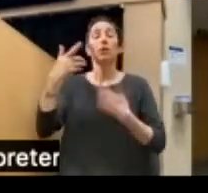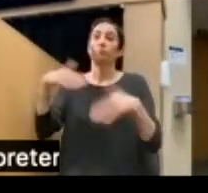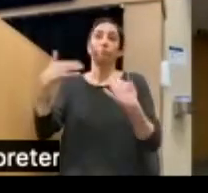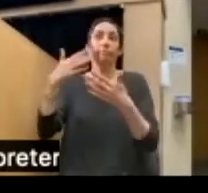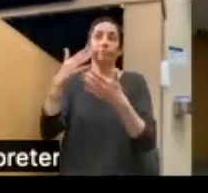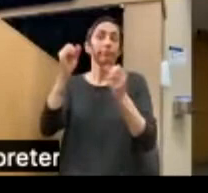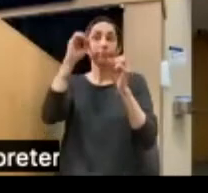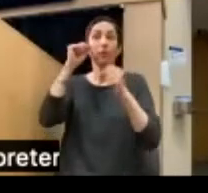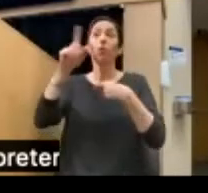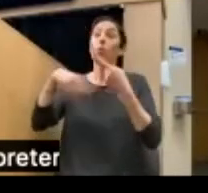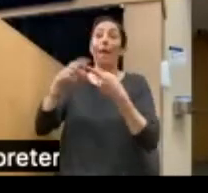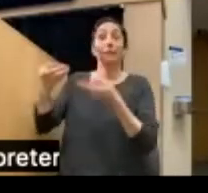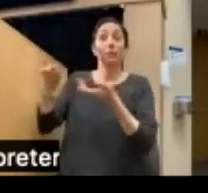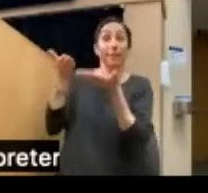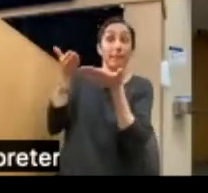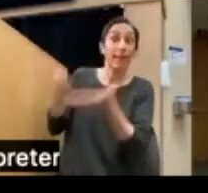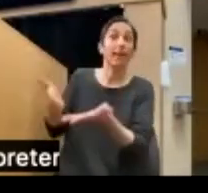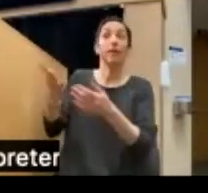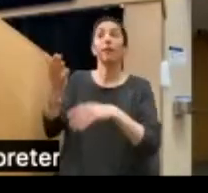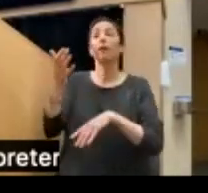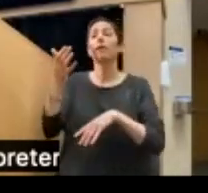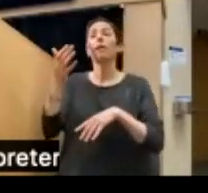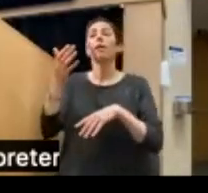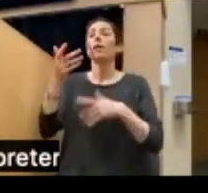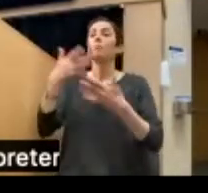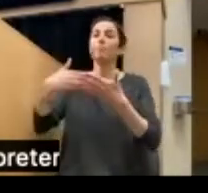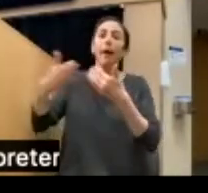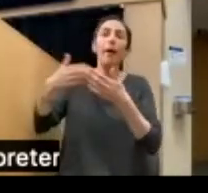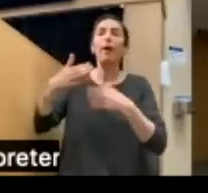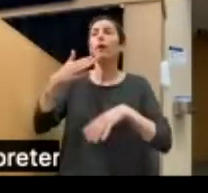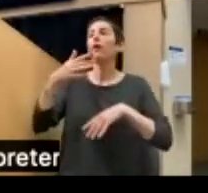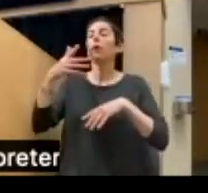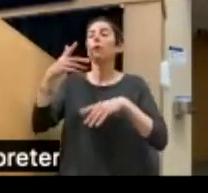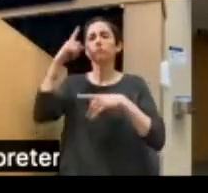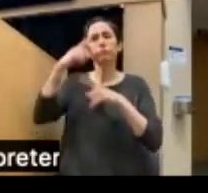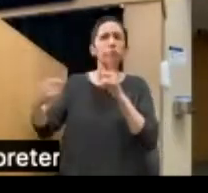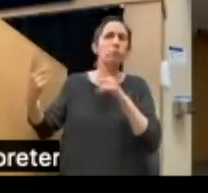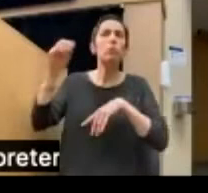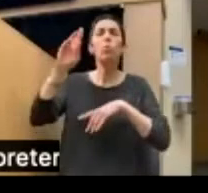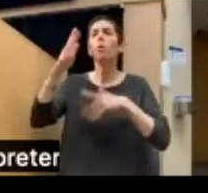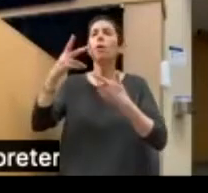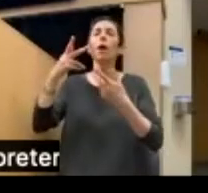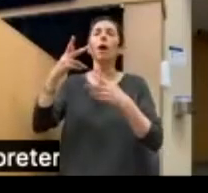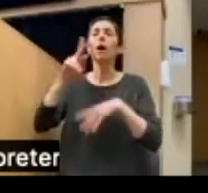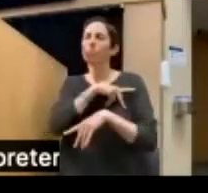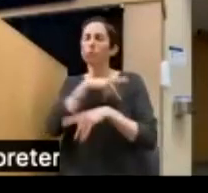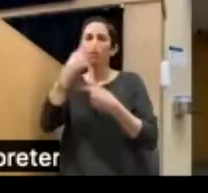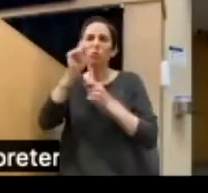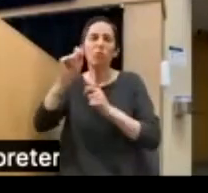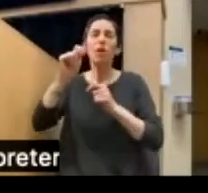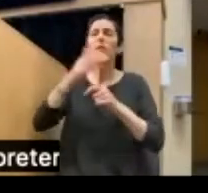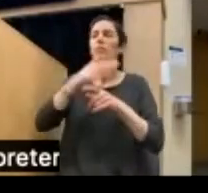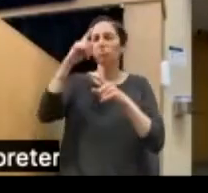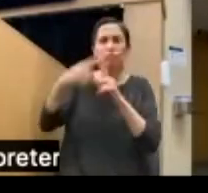Sandy's presence, no matter what the intensity of our personal interests and goals might be, we simply could not be petty, mean, or